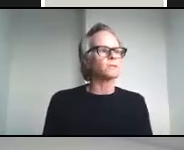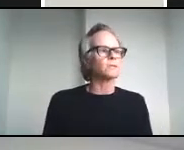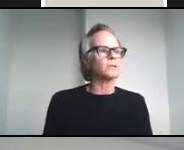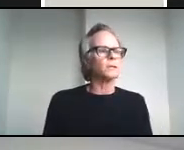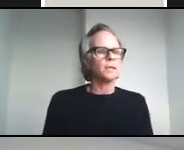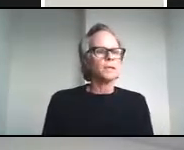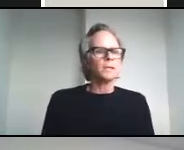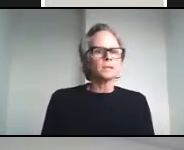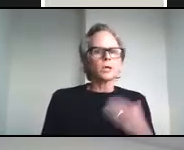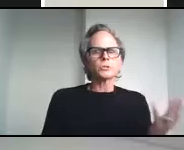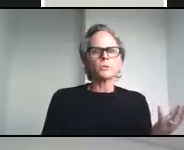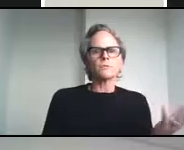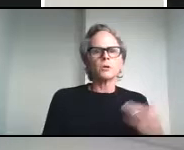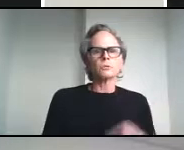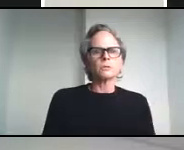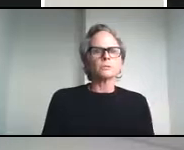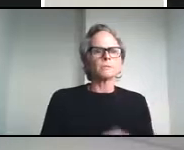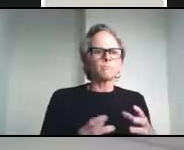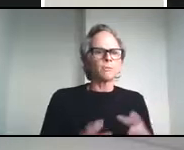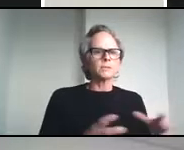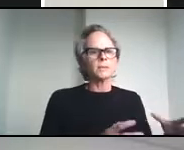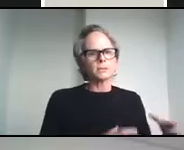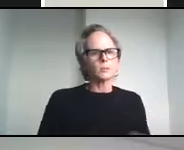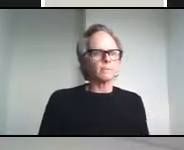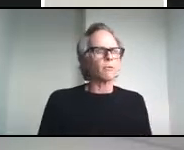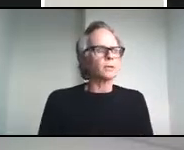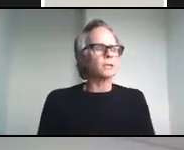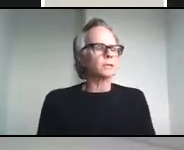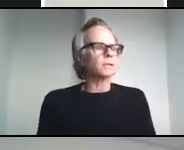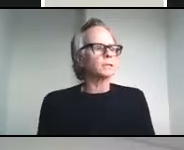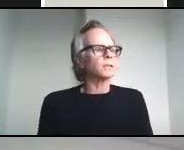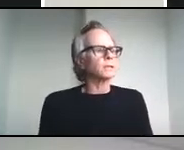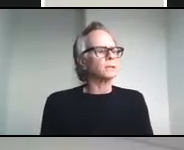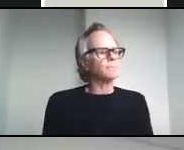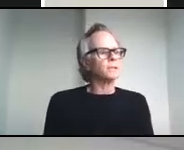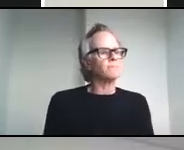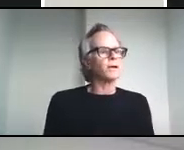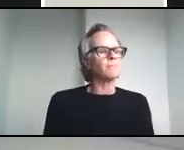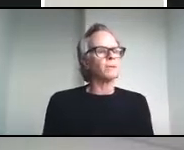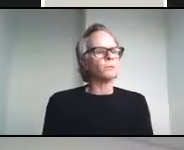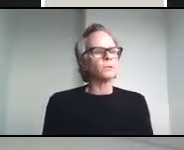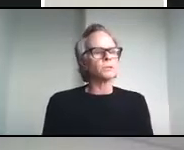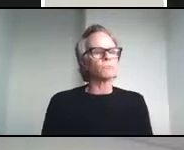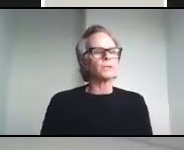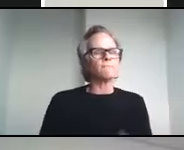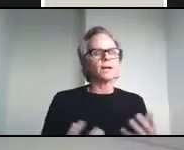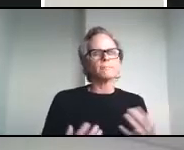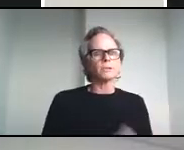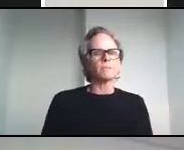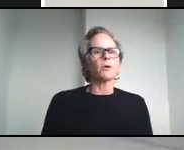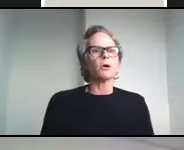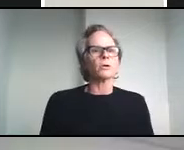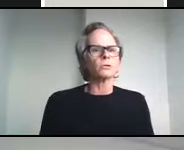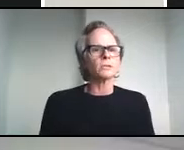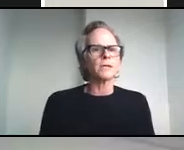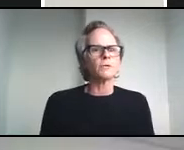the facility. It's also of note that there's a process or a project that's in development, which is a redevelopment